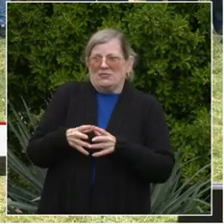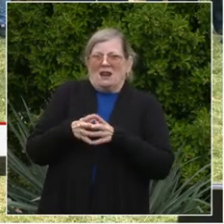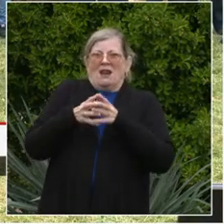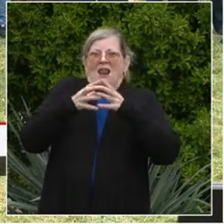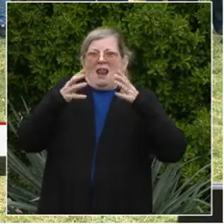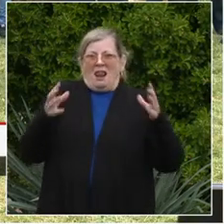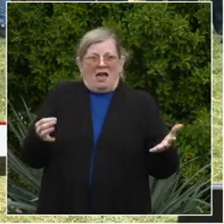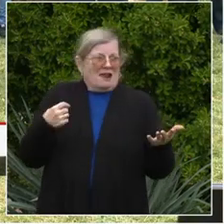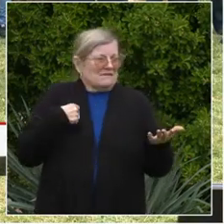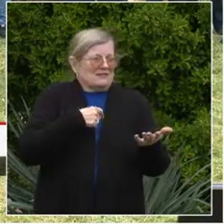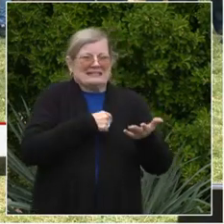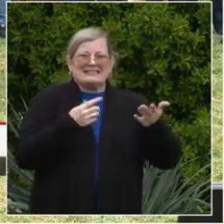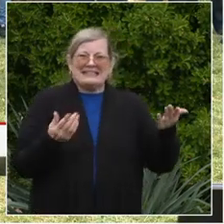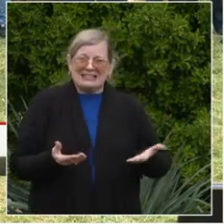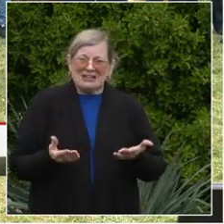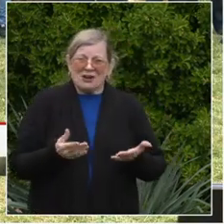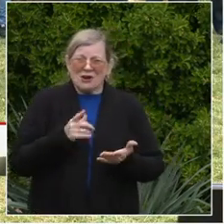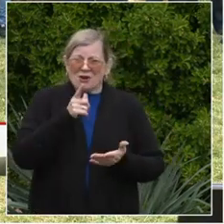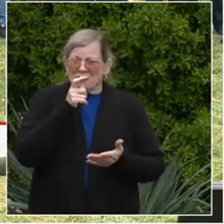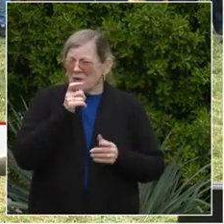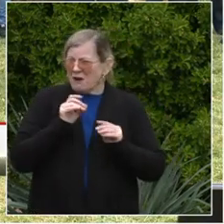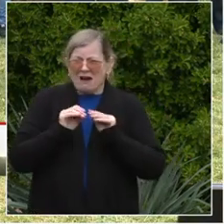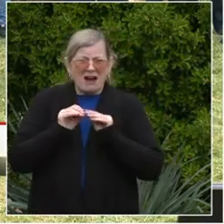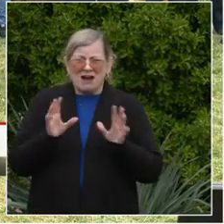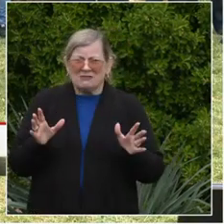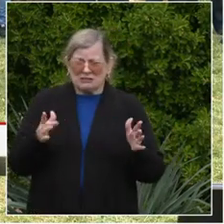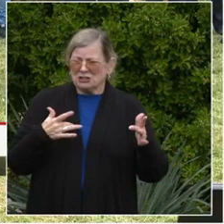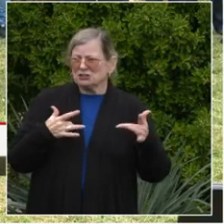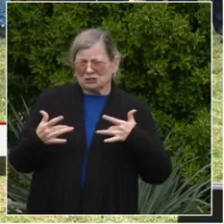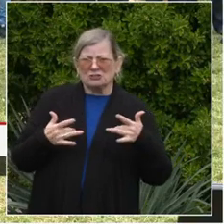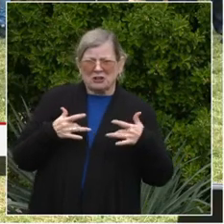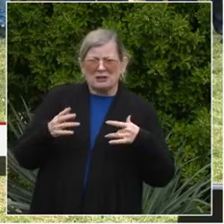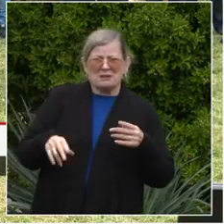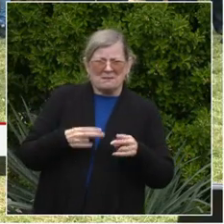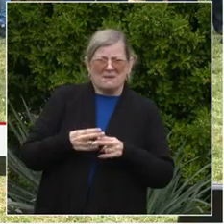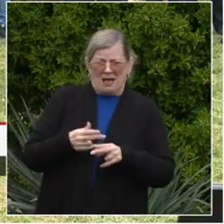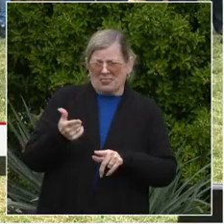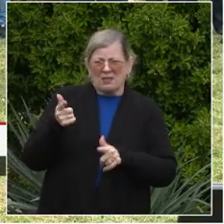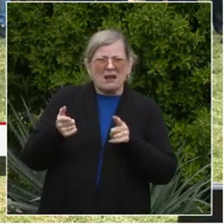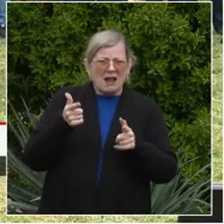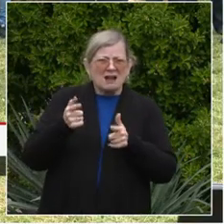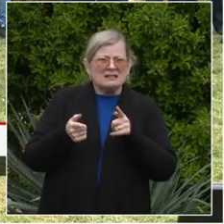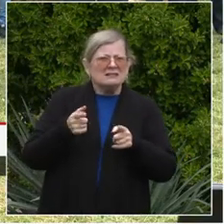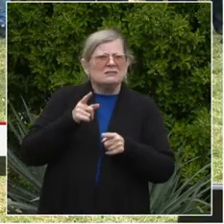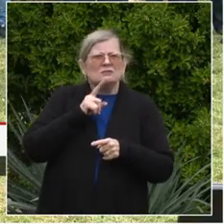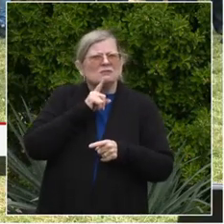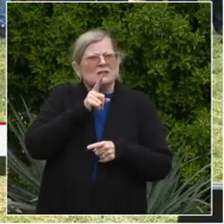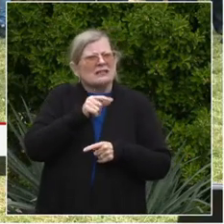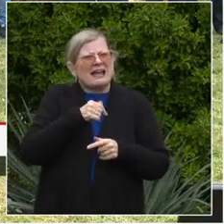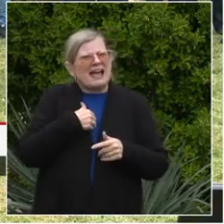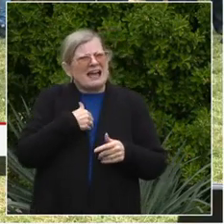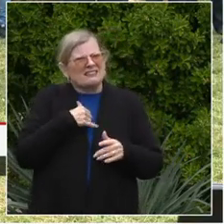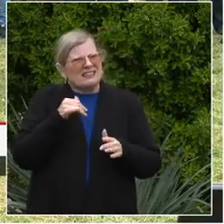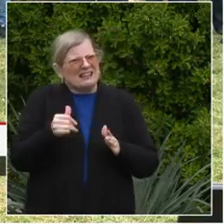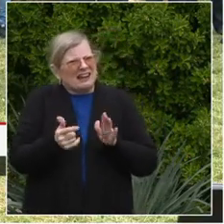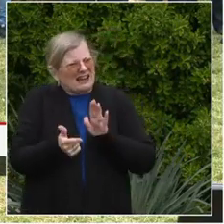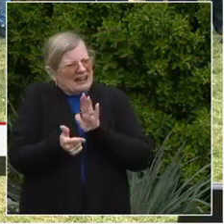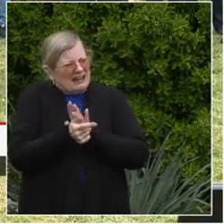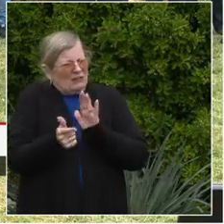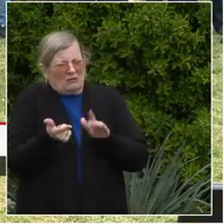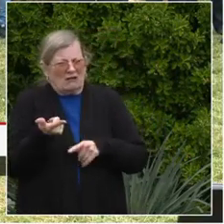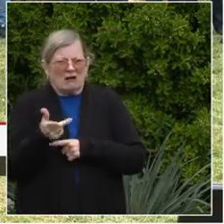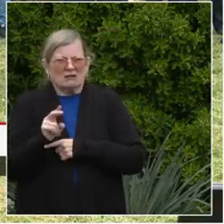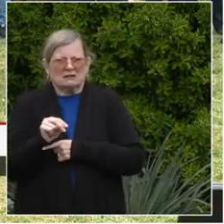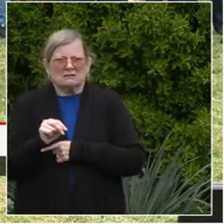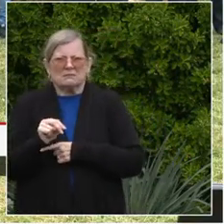us here who clearly are concerned about gun violence, but don't necessarily have illegal guns. I think perhaps